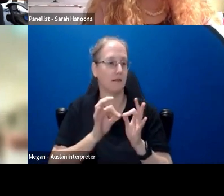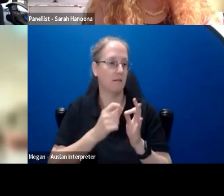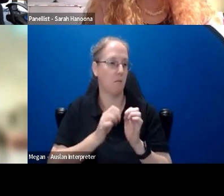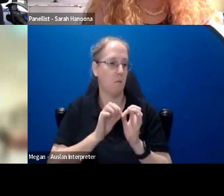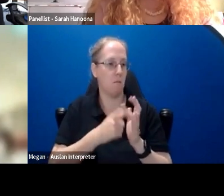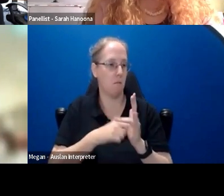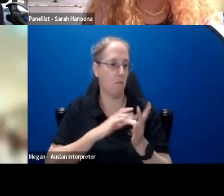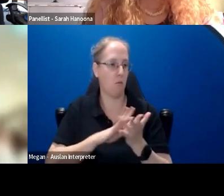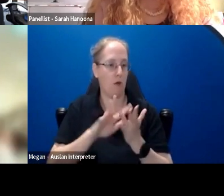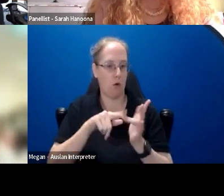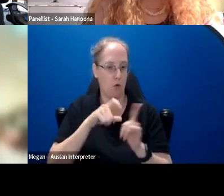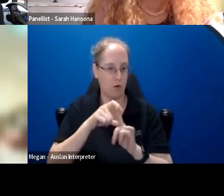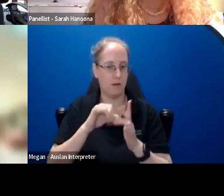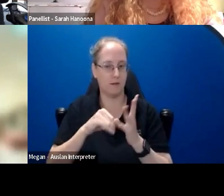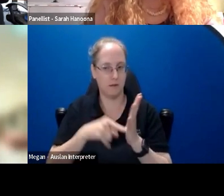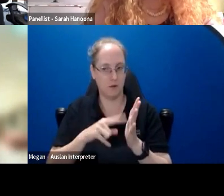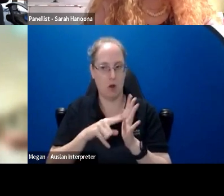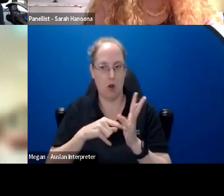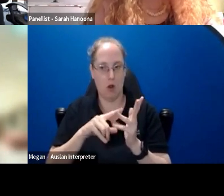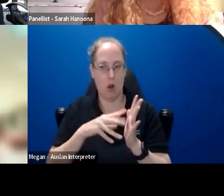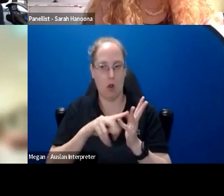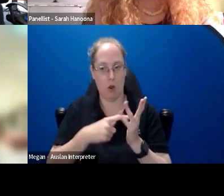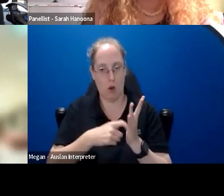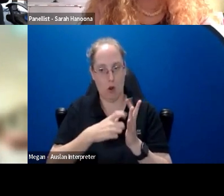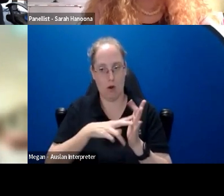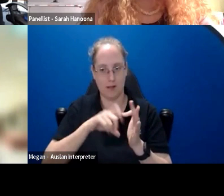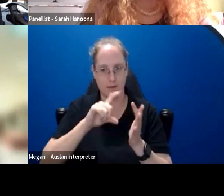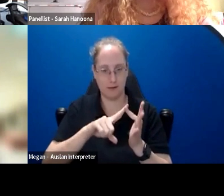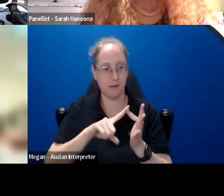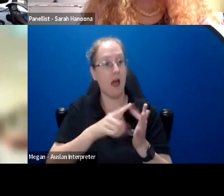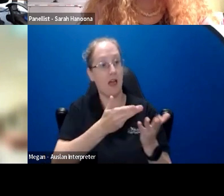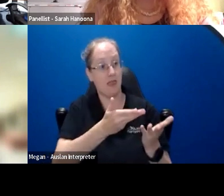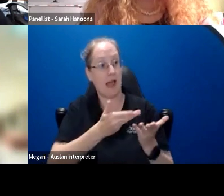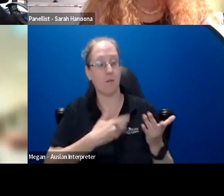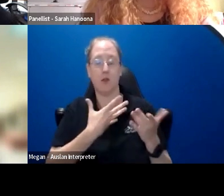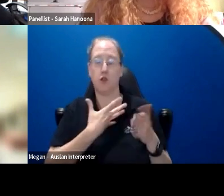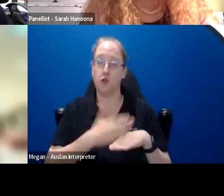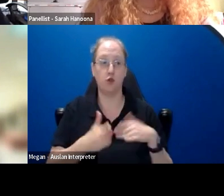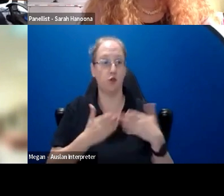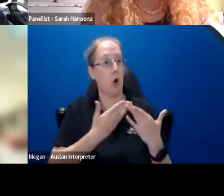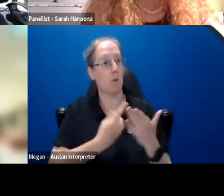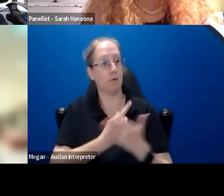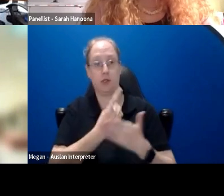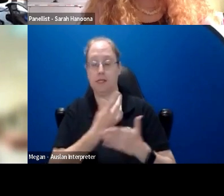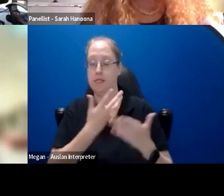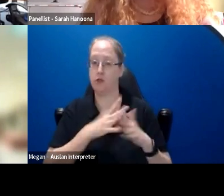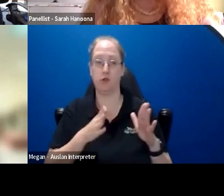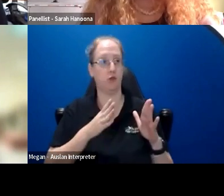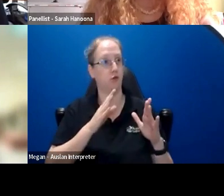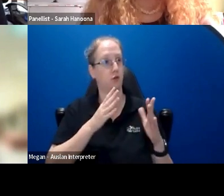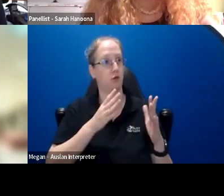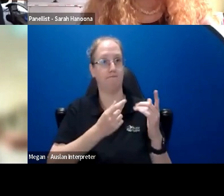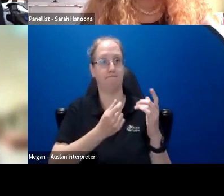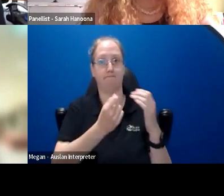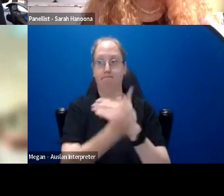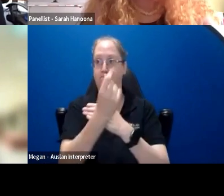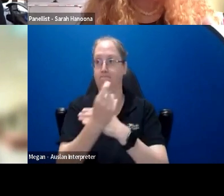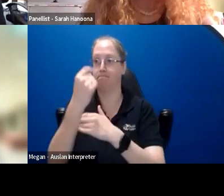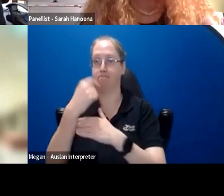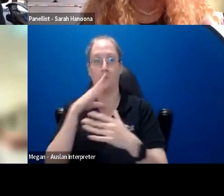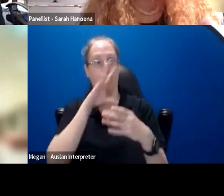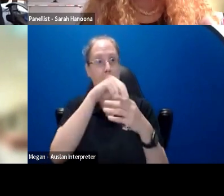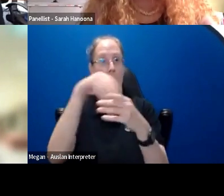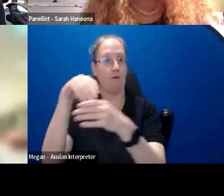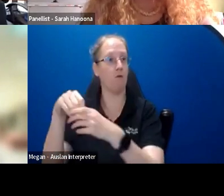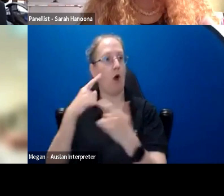Laurence, new great opportunities and doors opened for me, where like I could showcase my